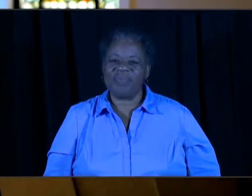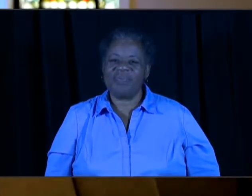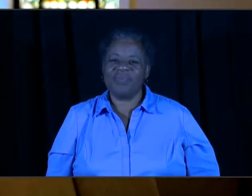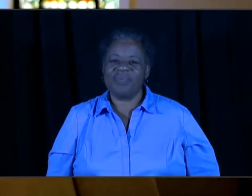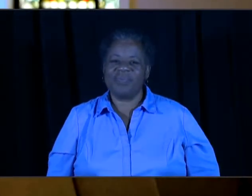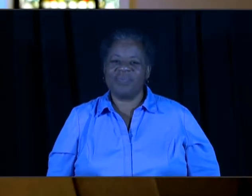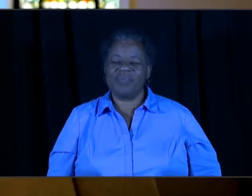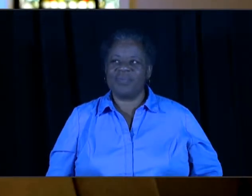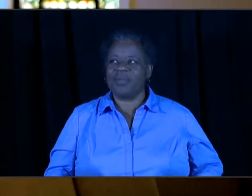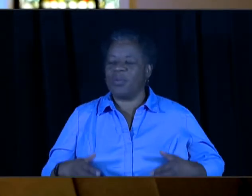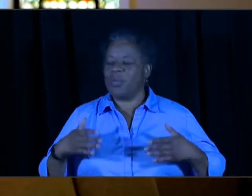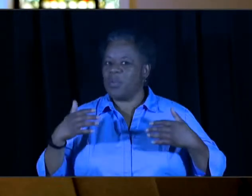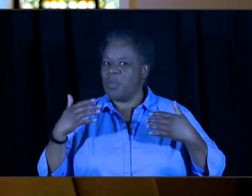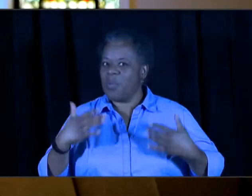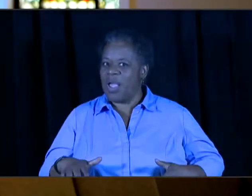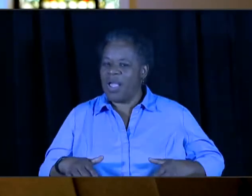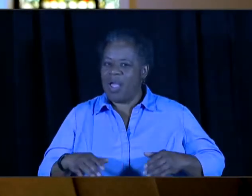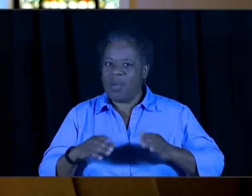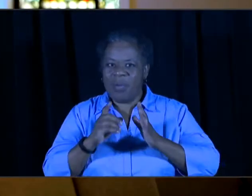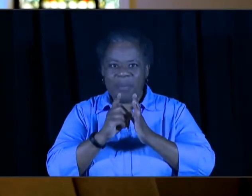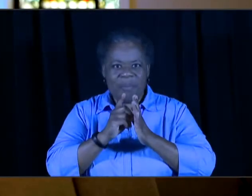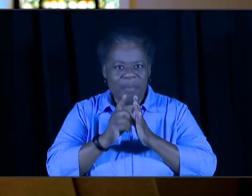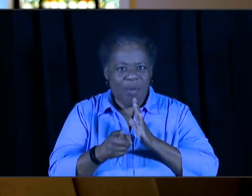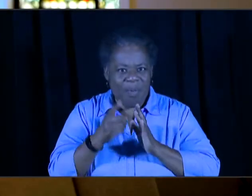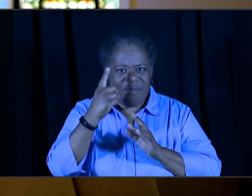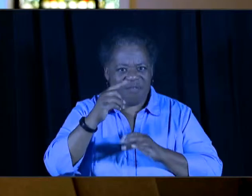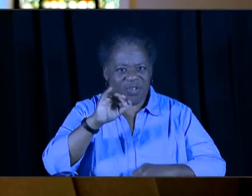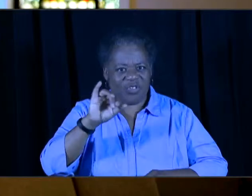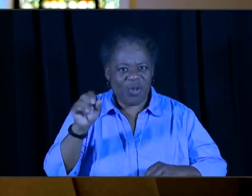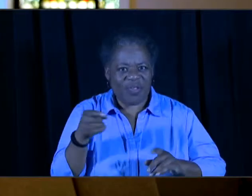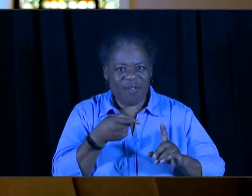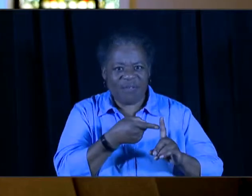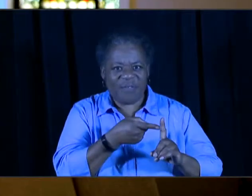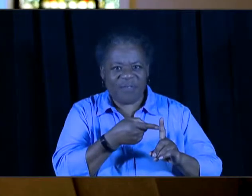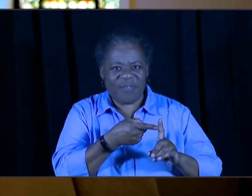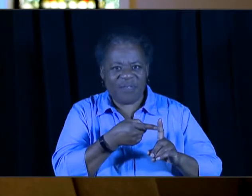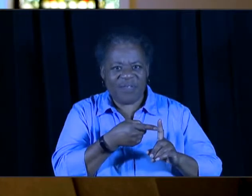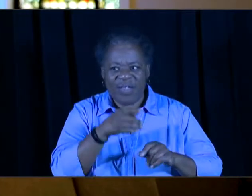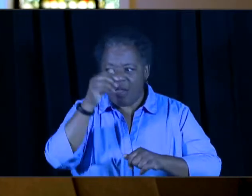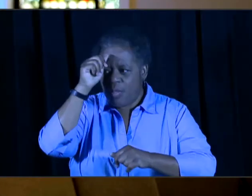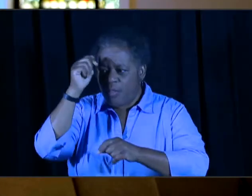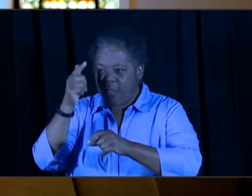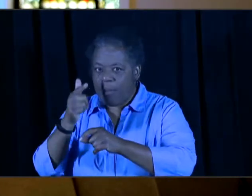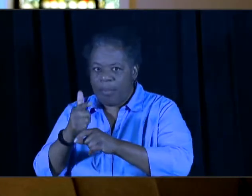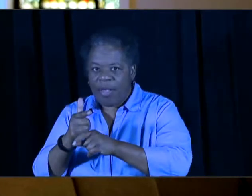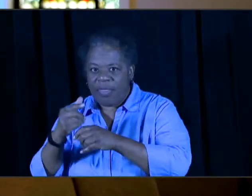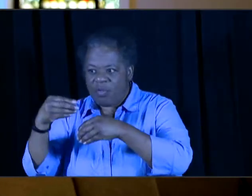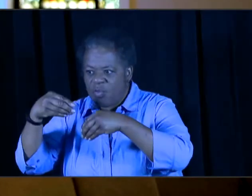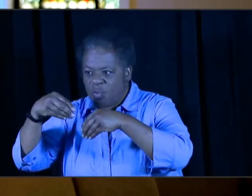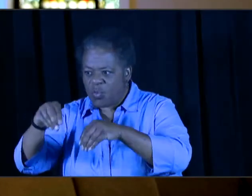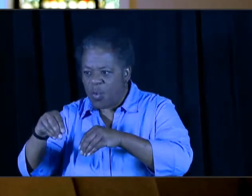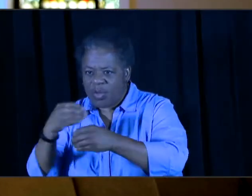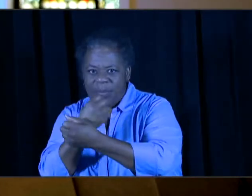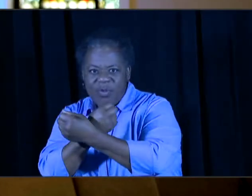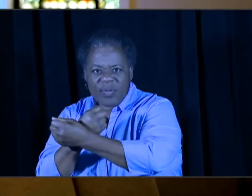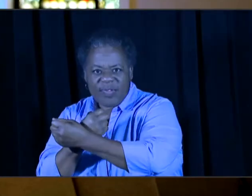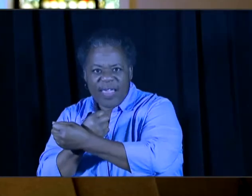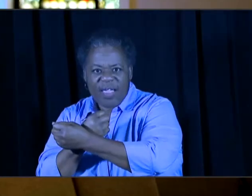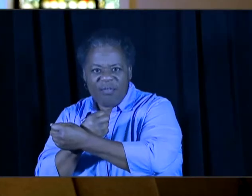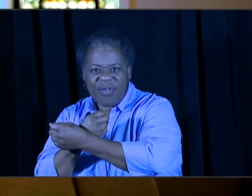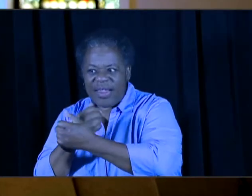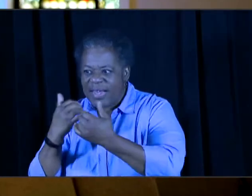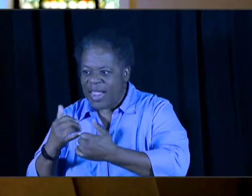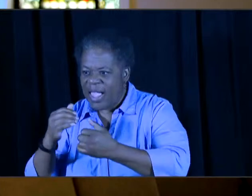Oh, what a moment that must have been for Joseph. To have the brothers who sold him into slavery suddenly standing in front